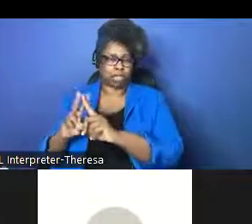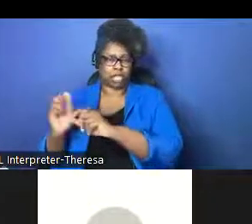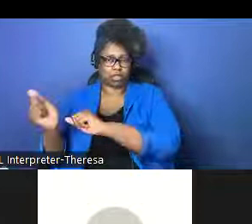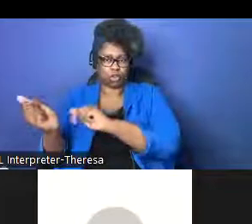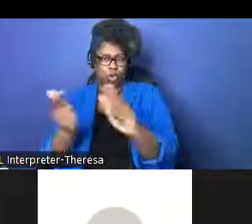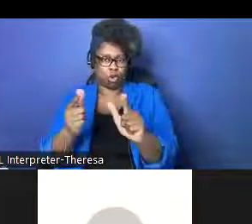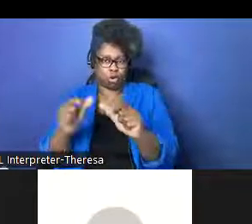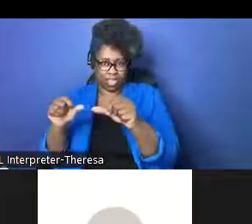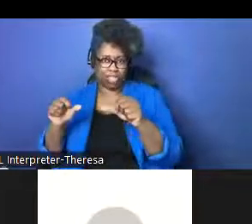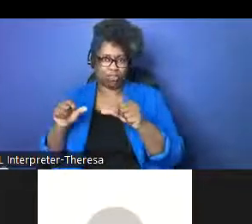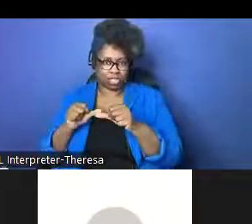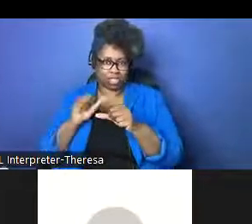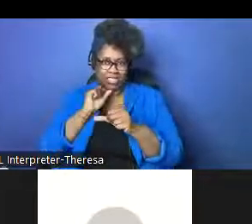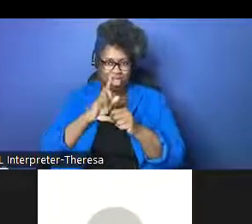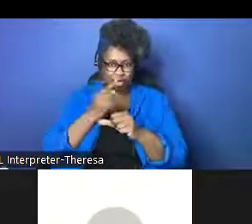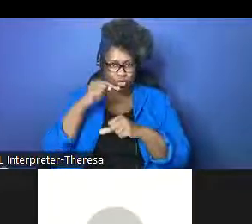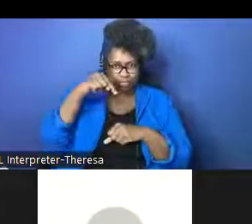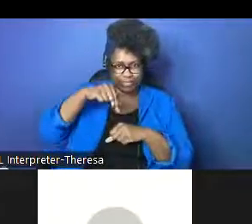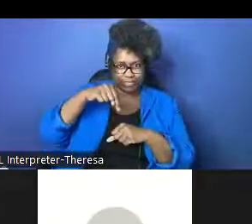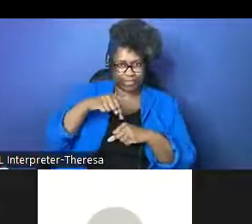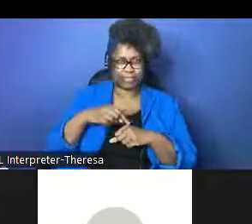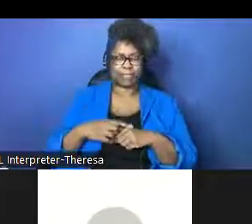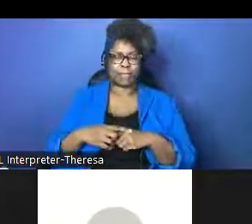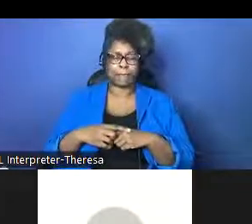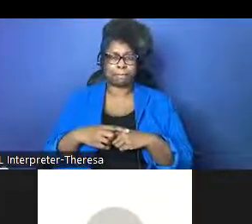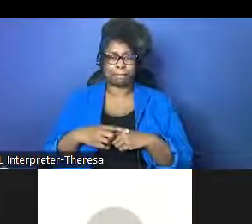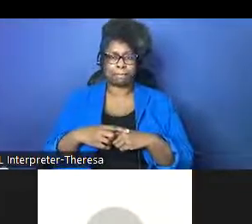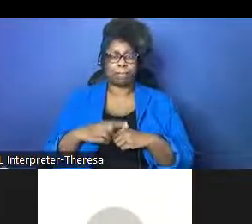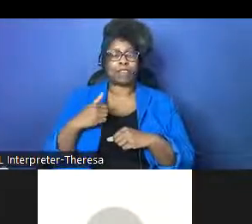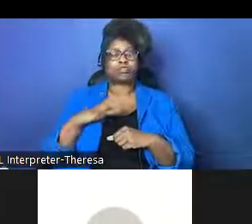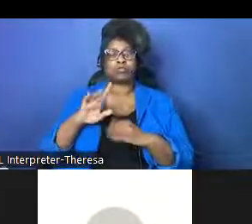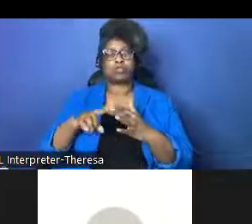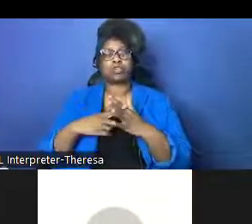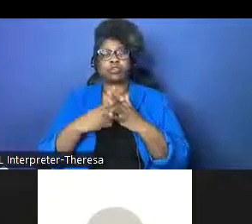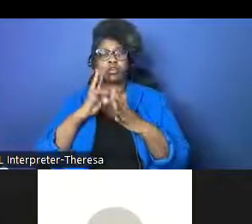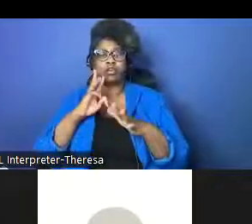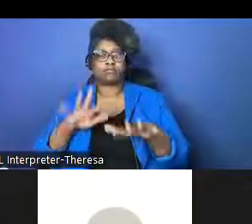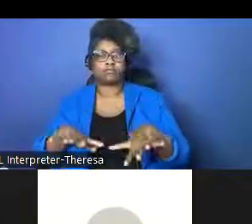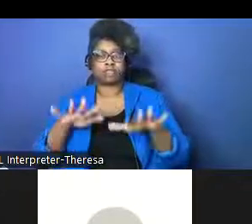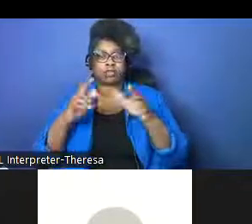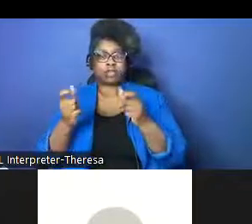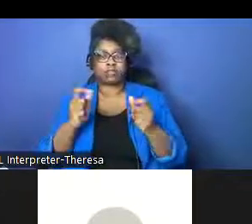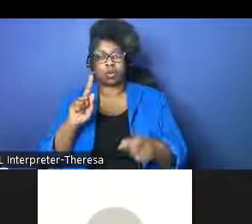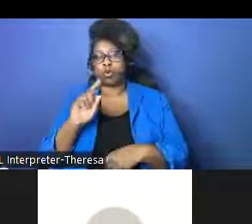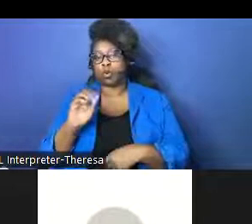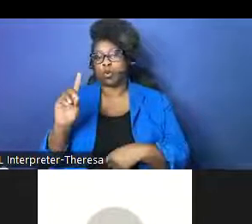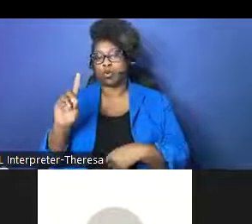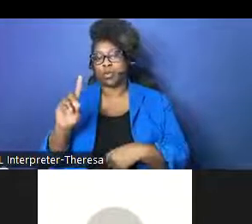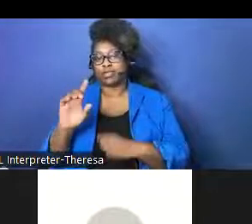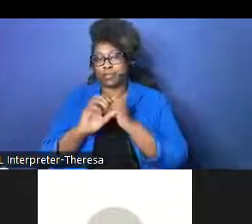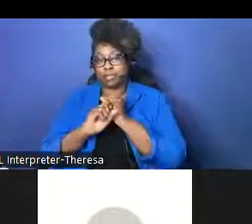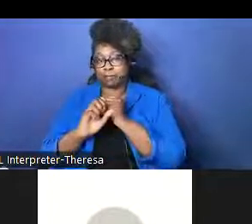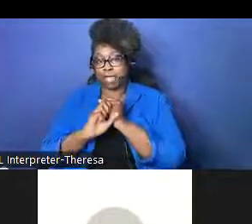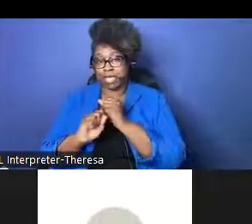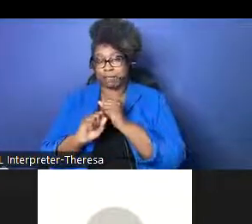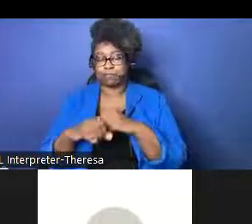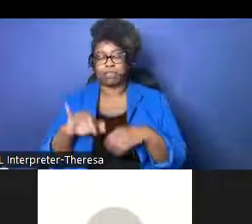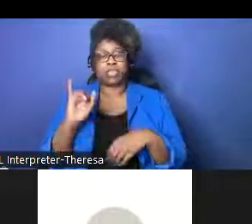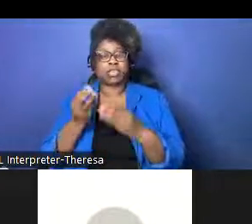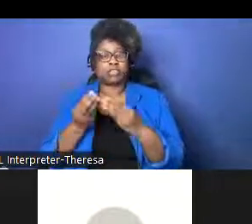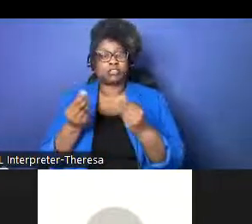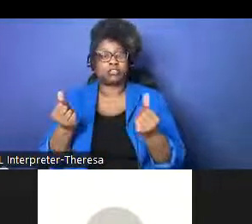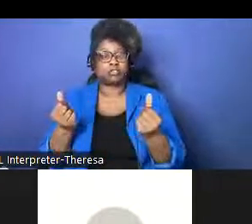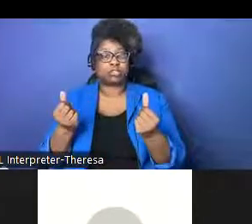breakout room that we're in. So I'll start with the Flood Management 101 campaign, which is a solution that came directly